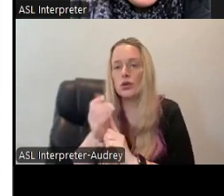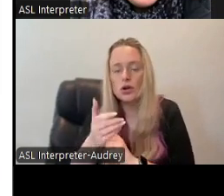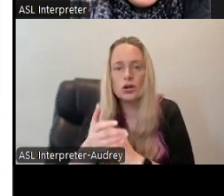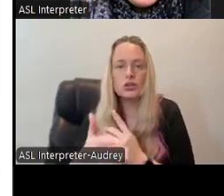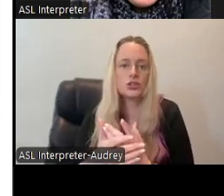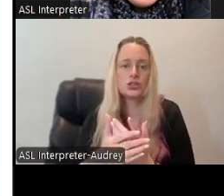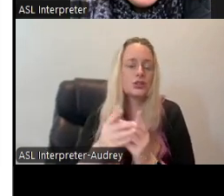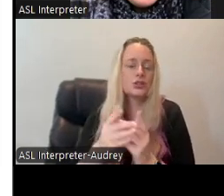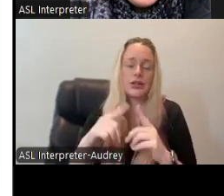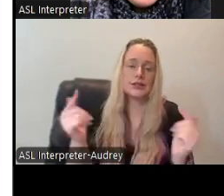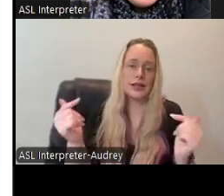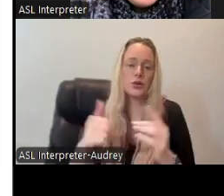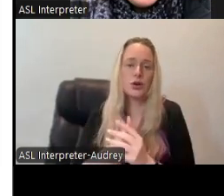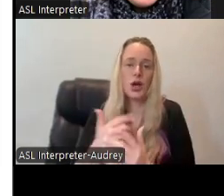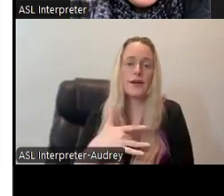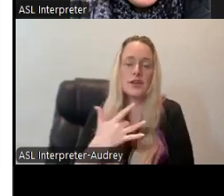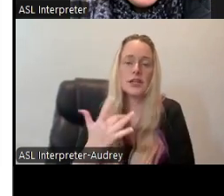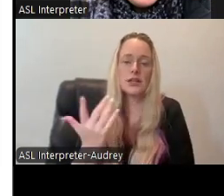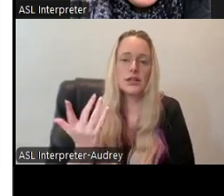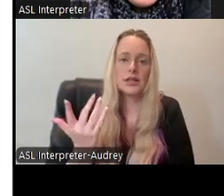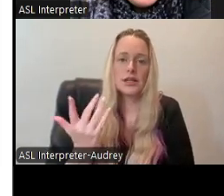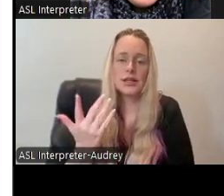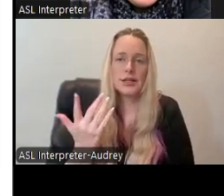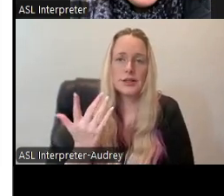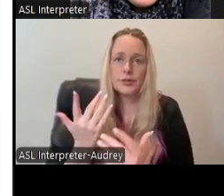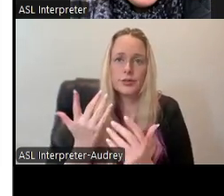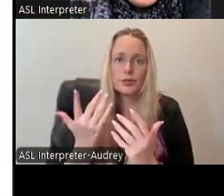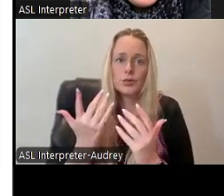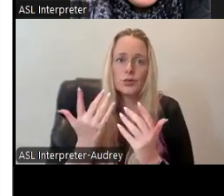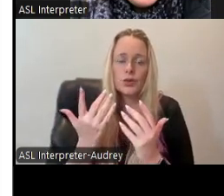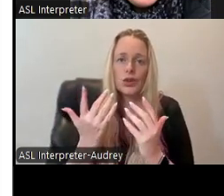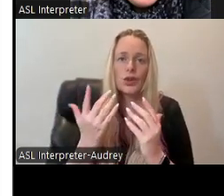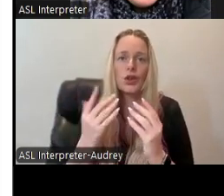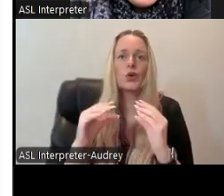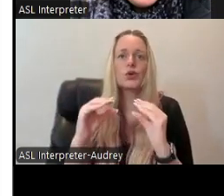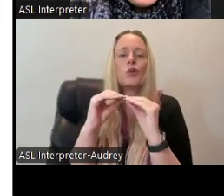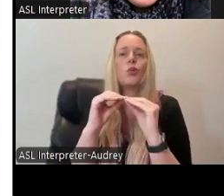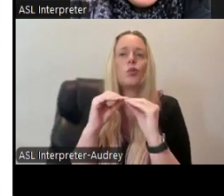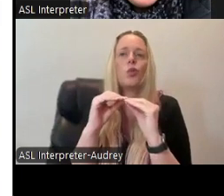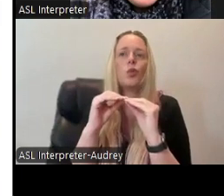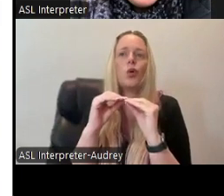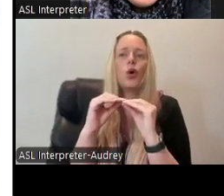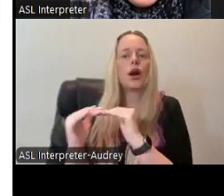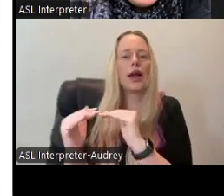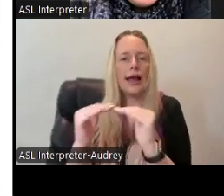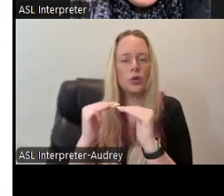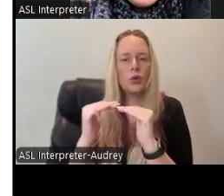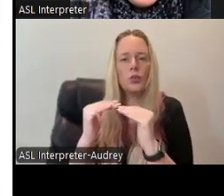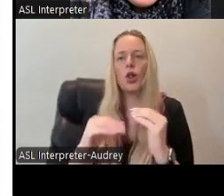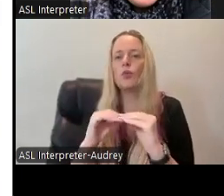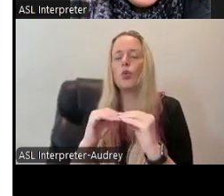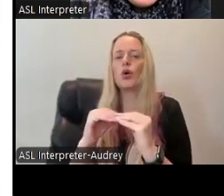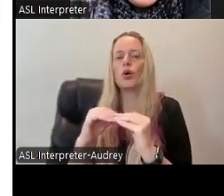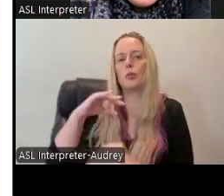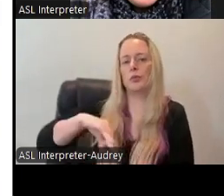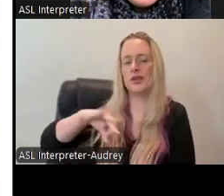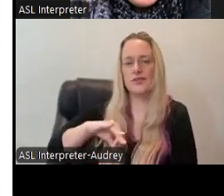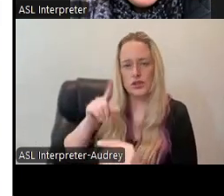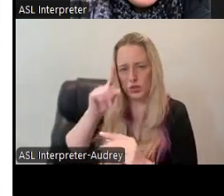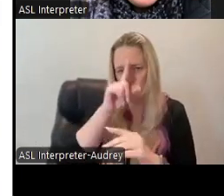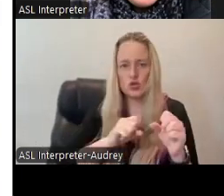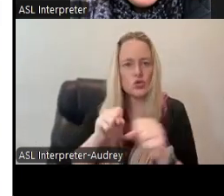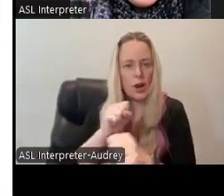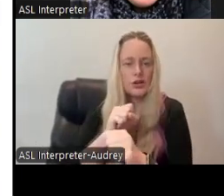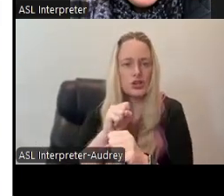and all the rest. And I think there are more equitable and useful strategies the city can